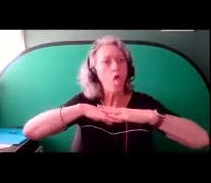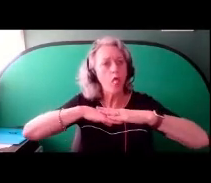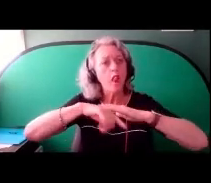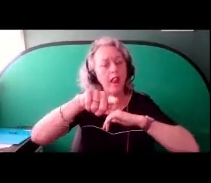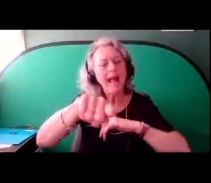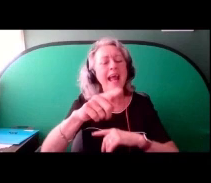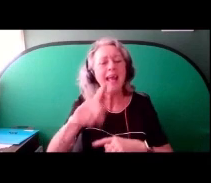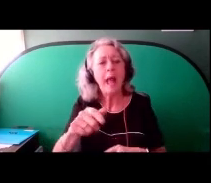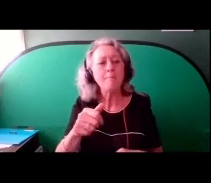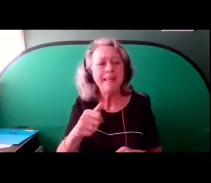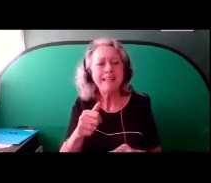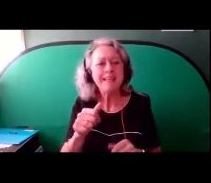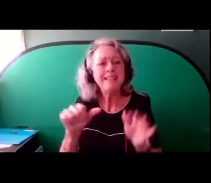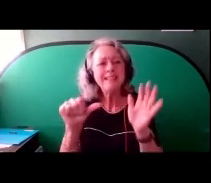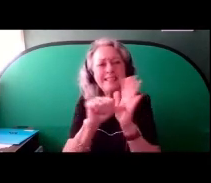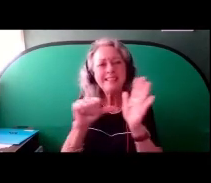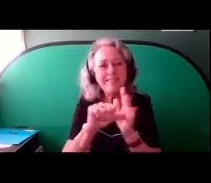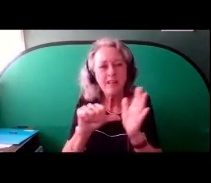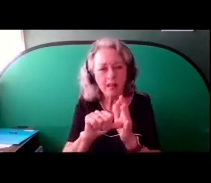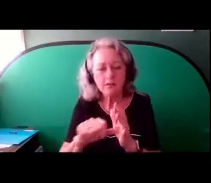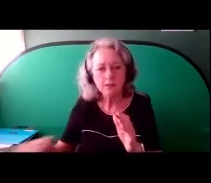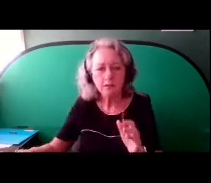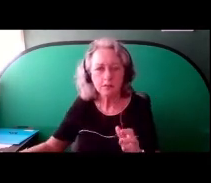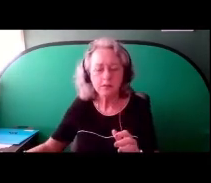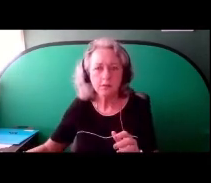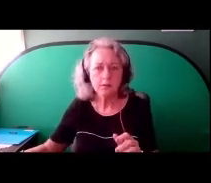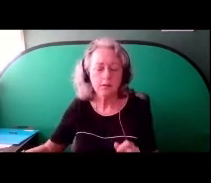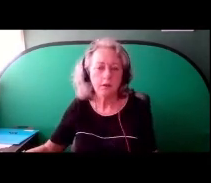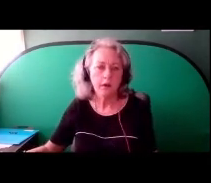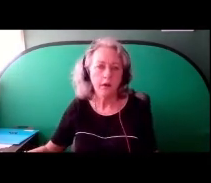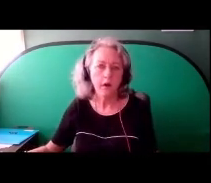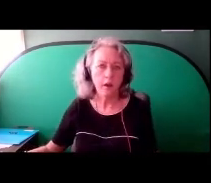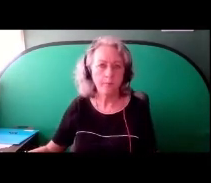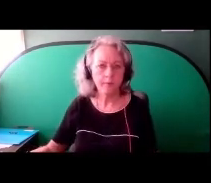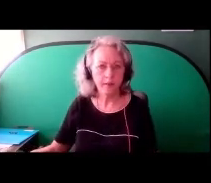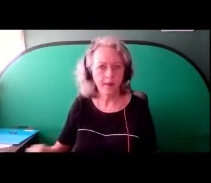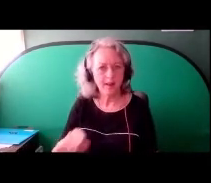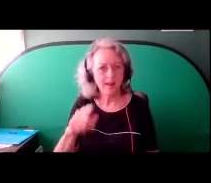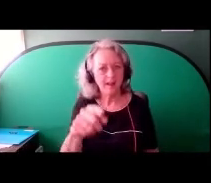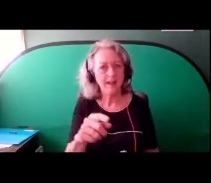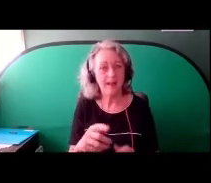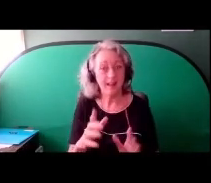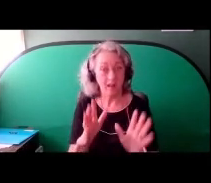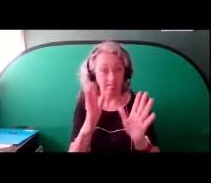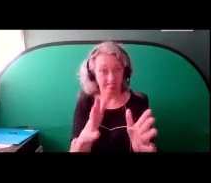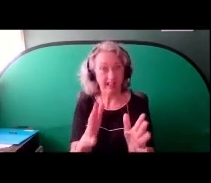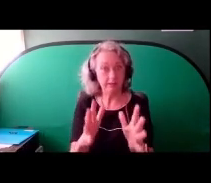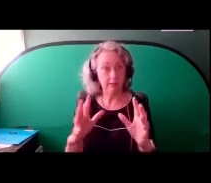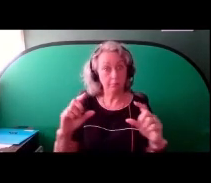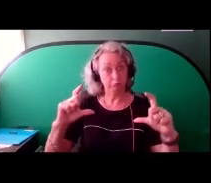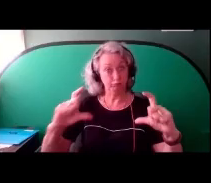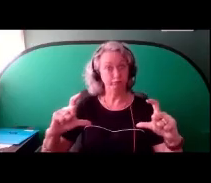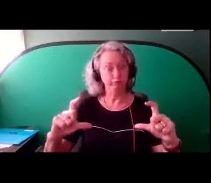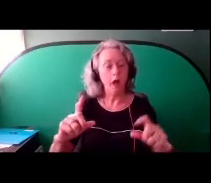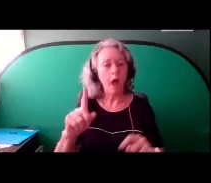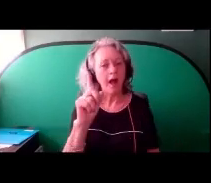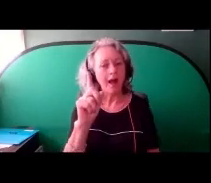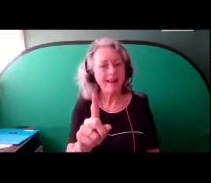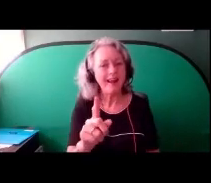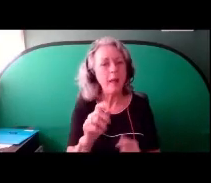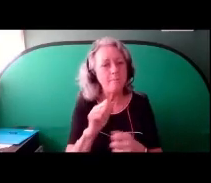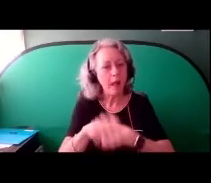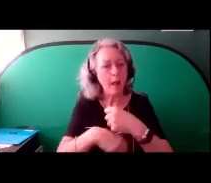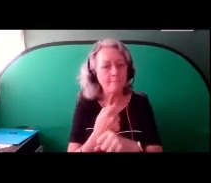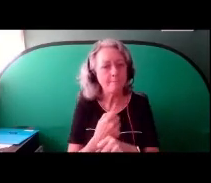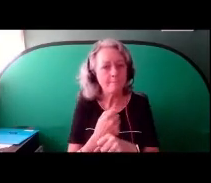because sometimes when people have got, you know, the benefit from having the text as big as that, as large as it can go, but they can then,